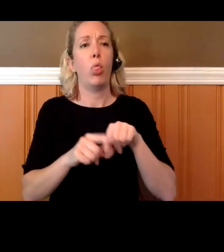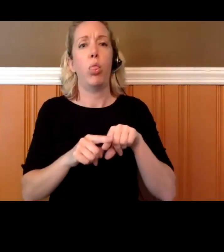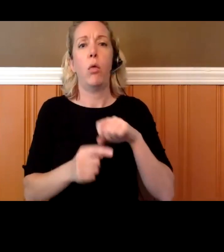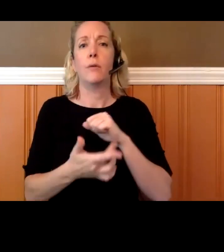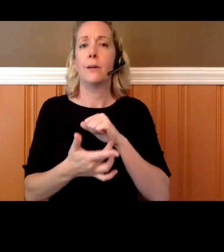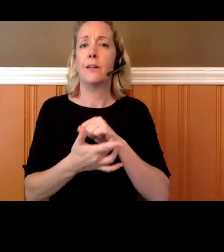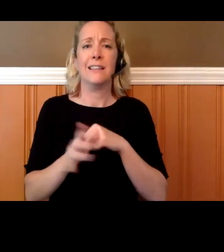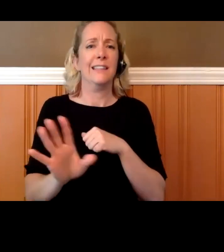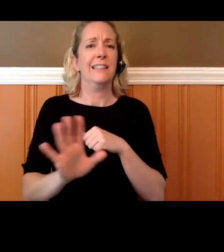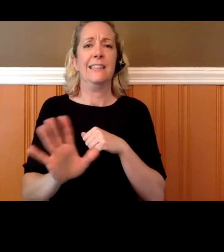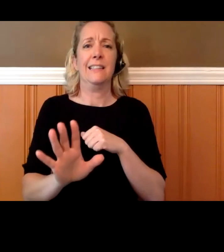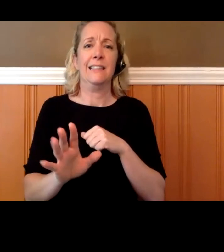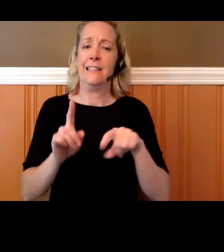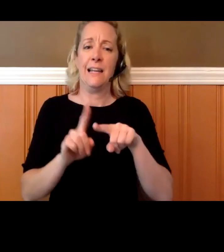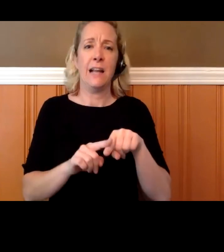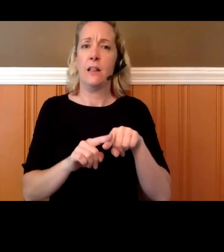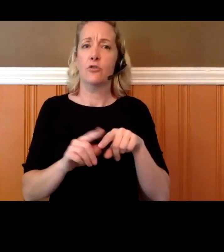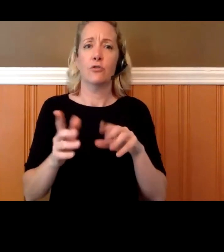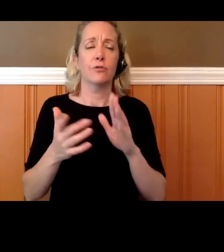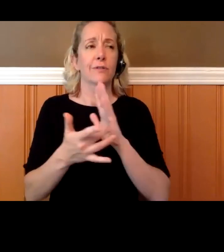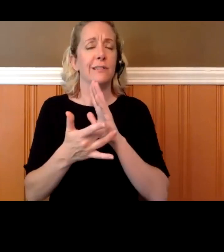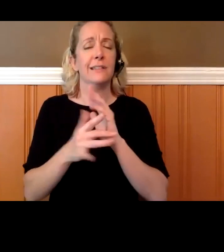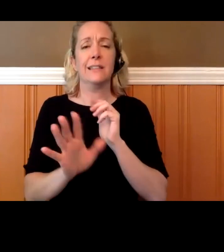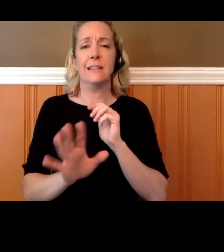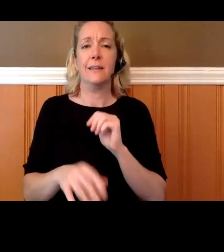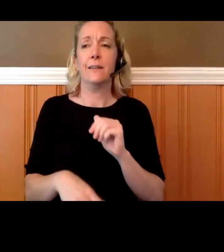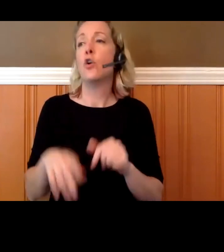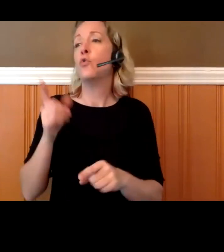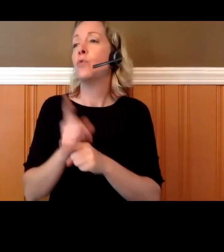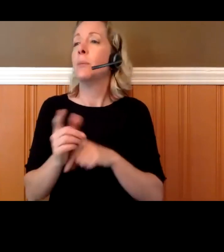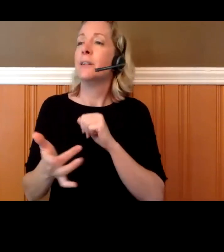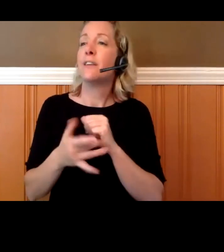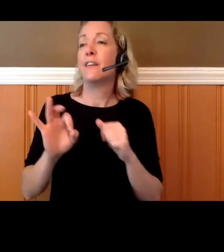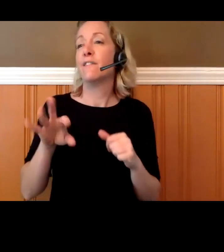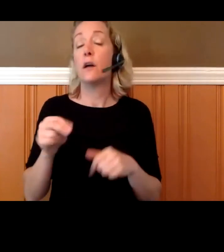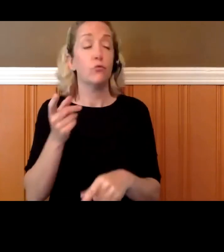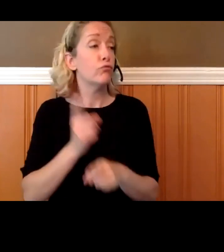Backup plan. Exactly, but the technology is so much fun nowadays. Oh, yeah.